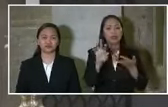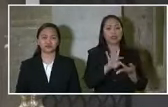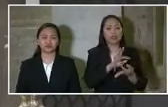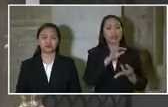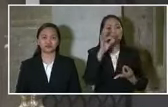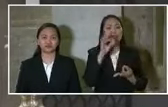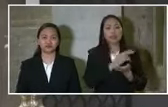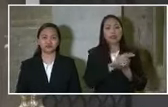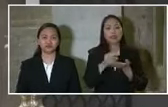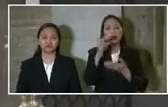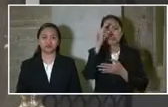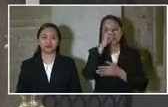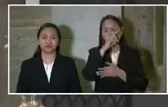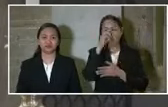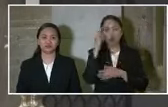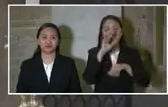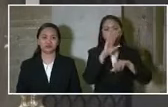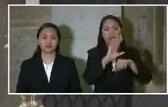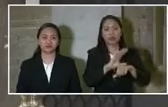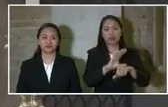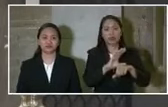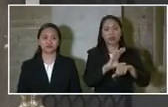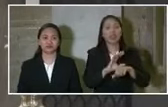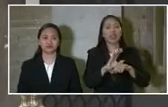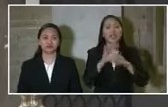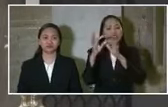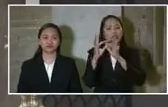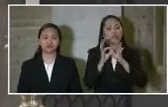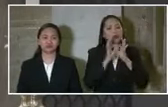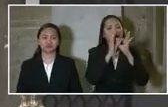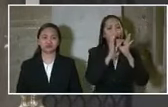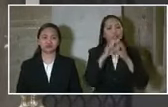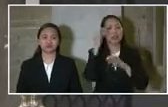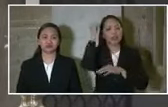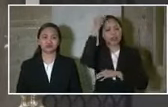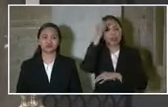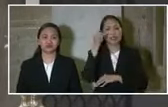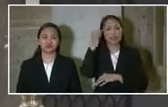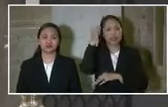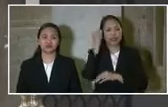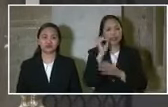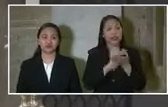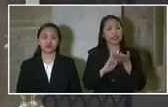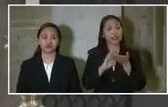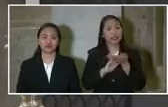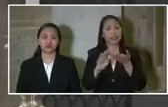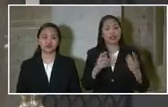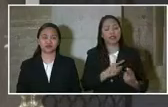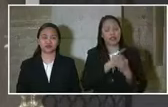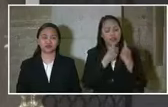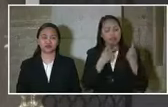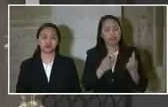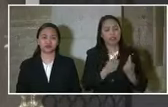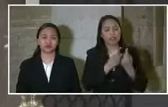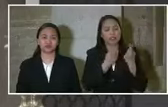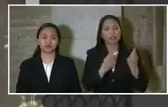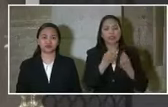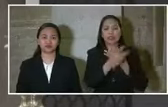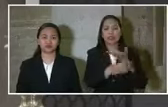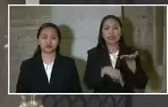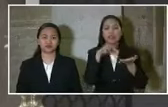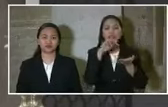the Holy Catholic Church, the communion of saints, the forgiveness of sins, the resurrection of